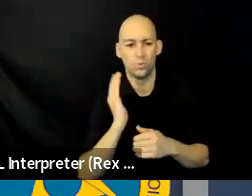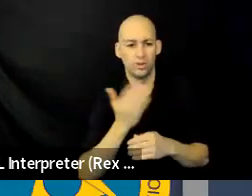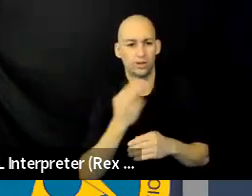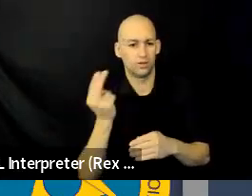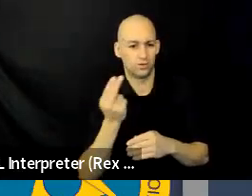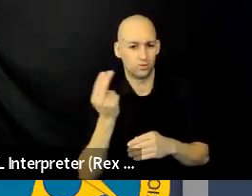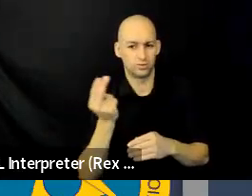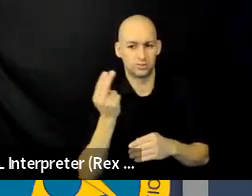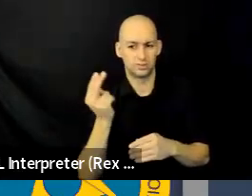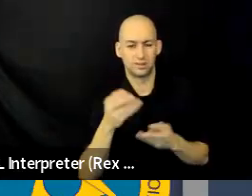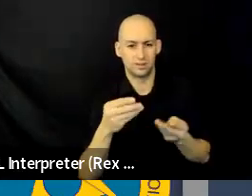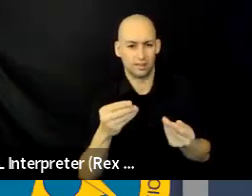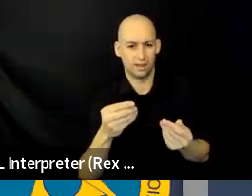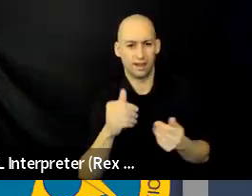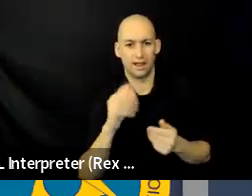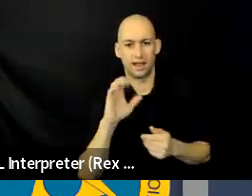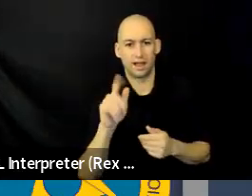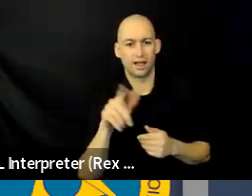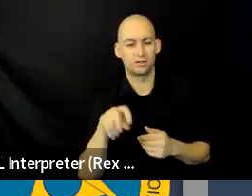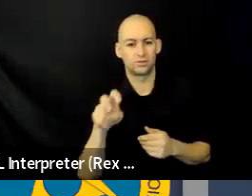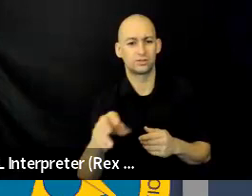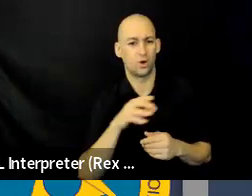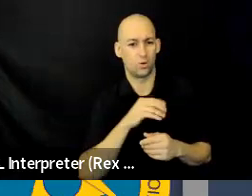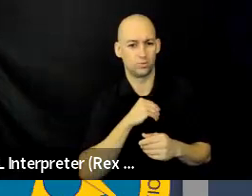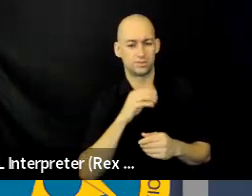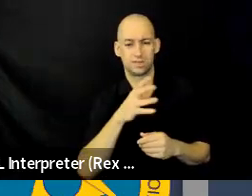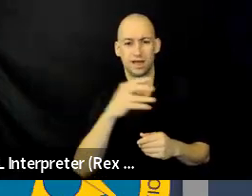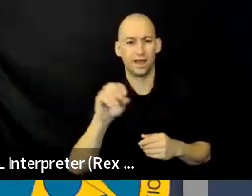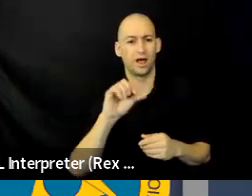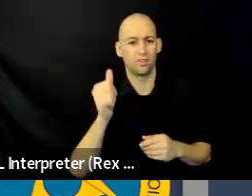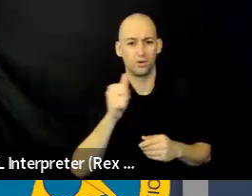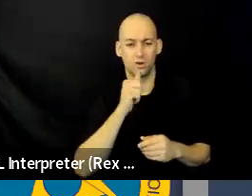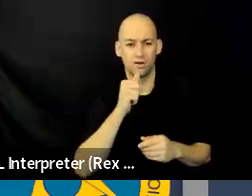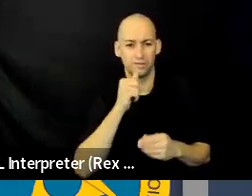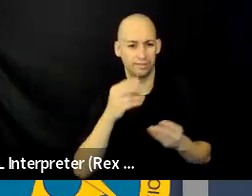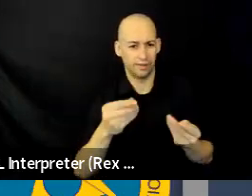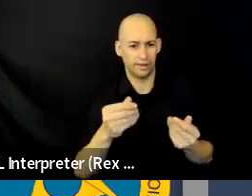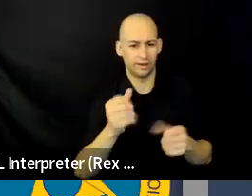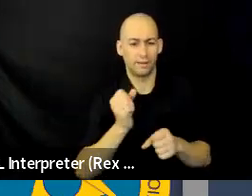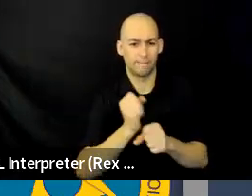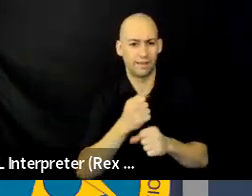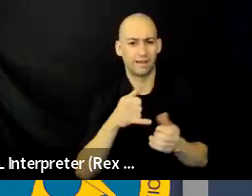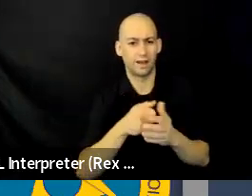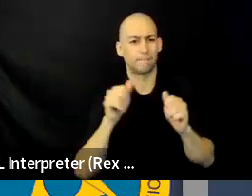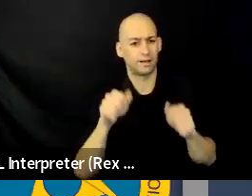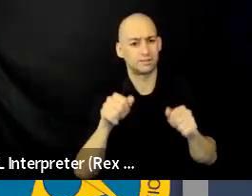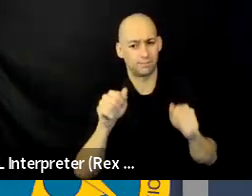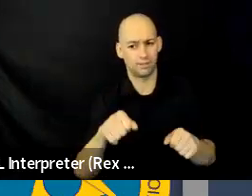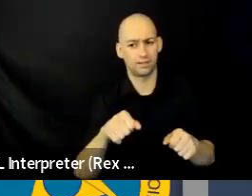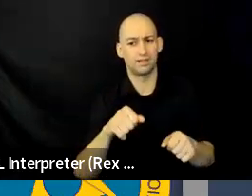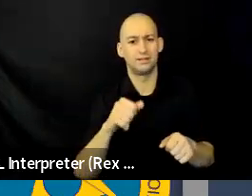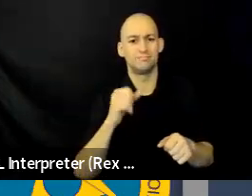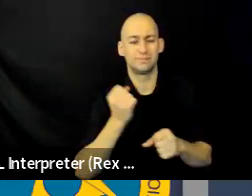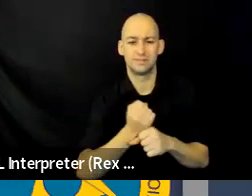use the land that Caltrans owns and other private land to really make it possible to have more safe